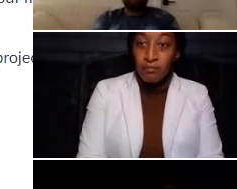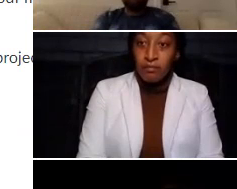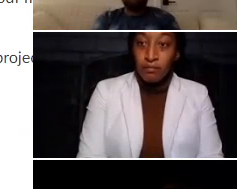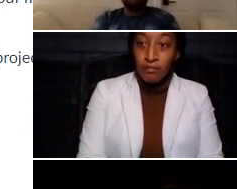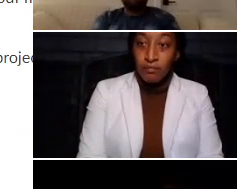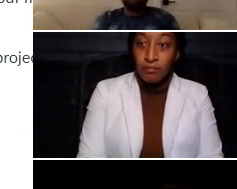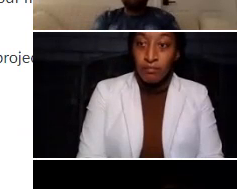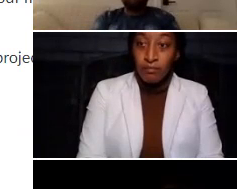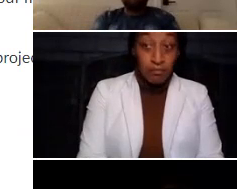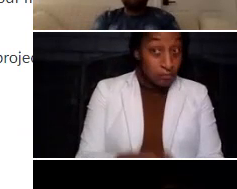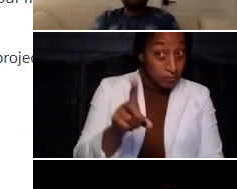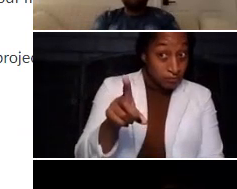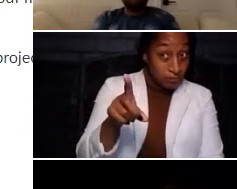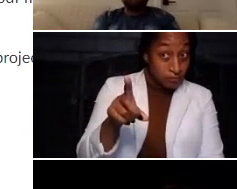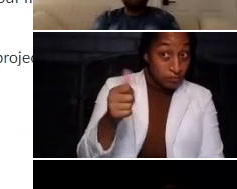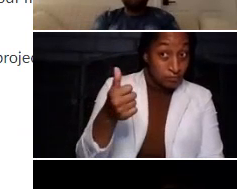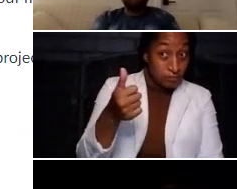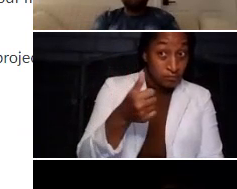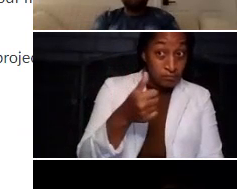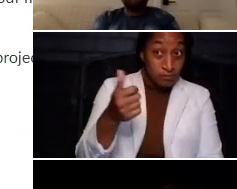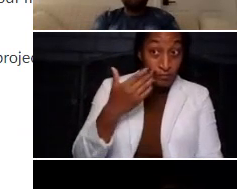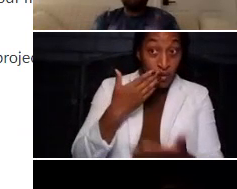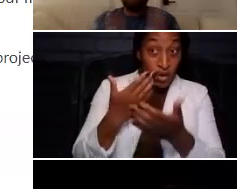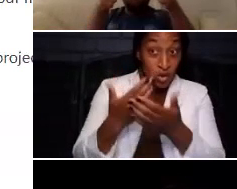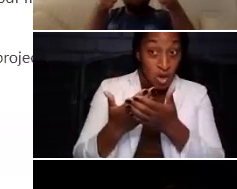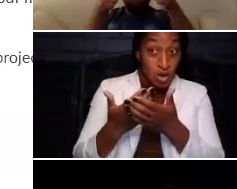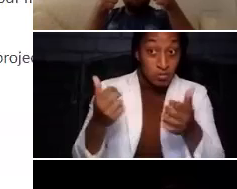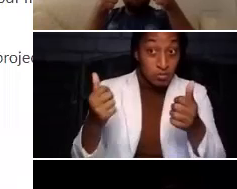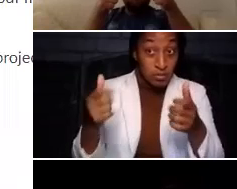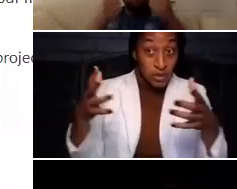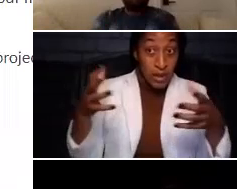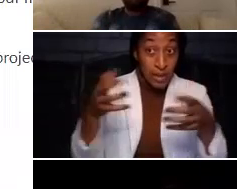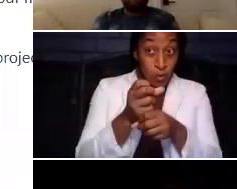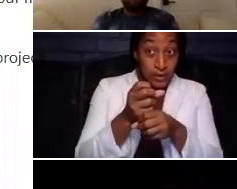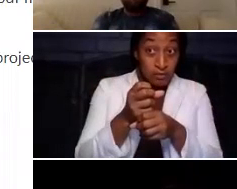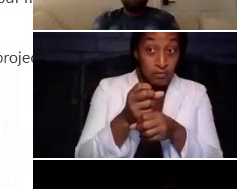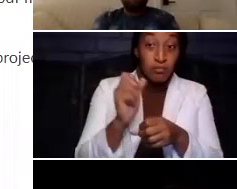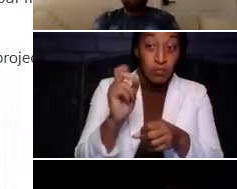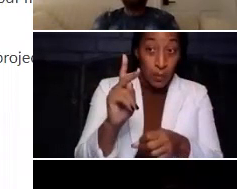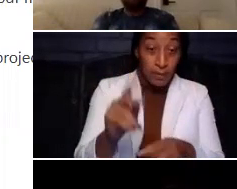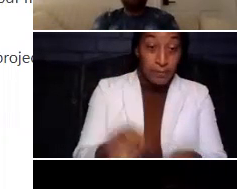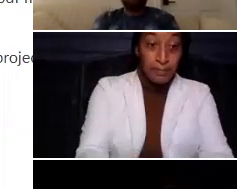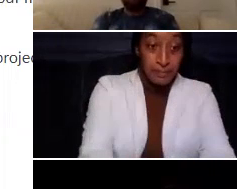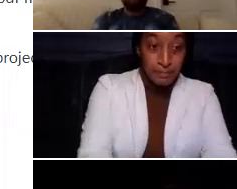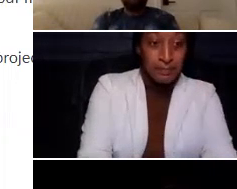Is that a good enough summary of the project for you so far?